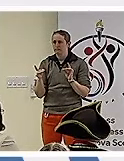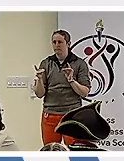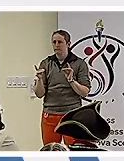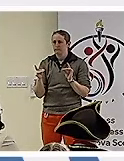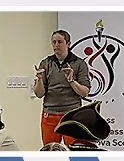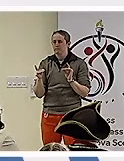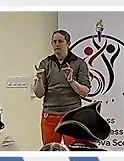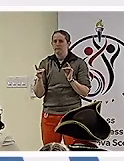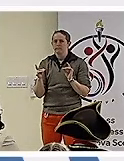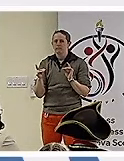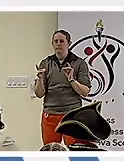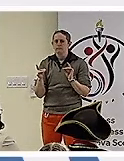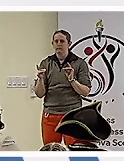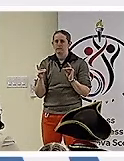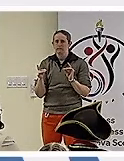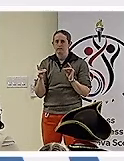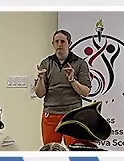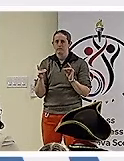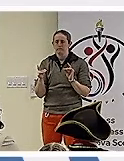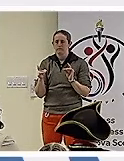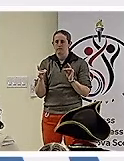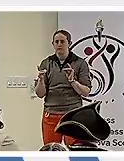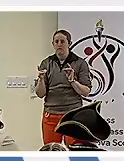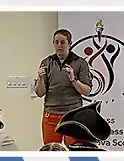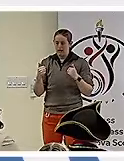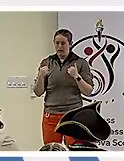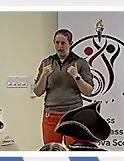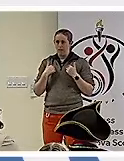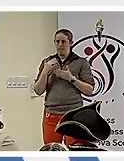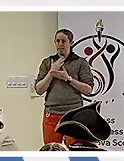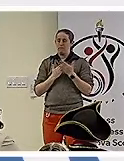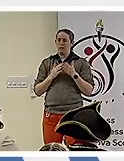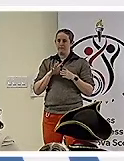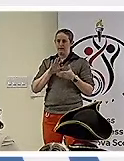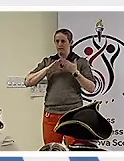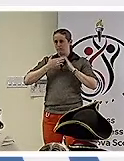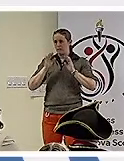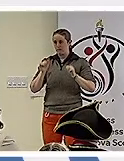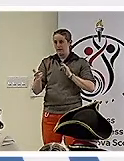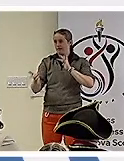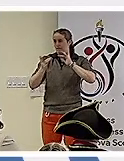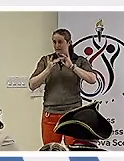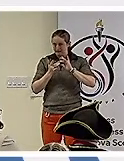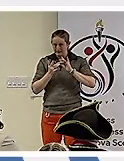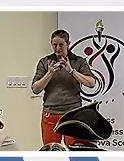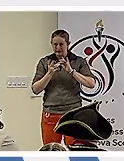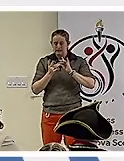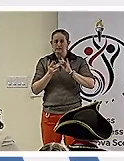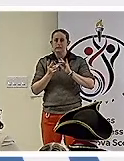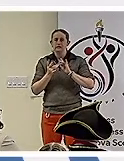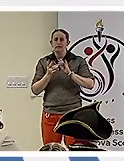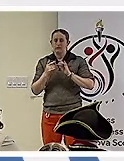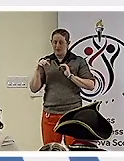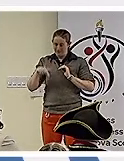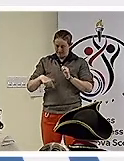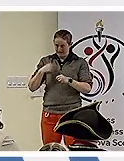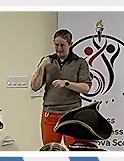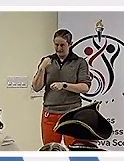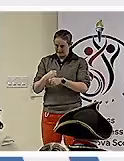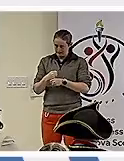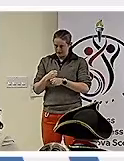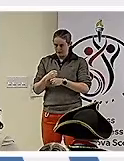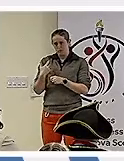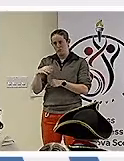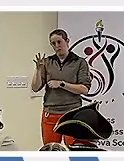the community that you can reach out to, one of the things that we're going to be doing for this year, the inaugural